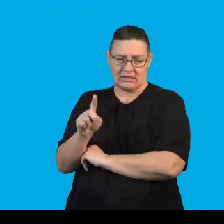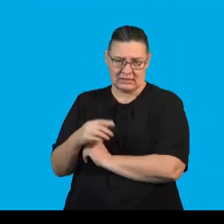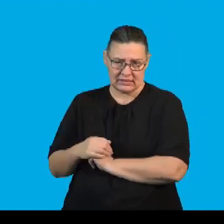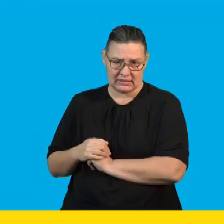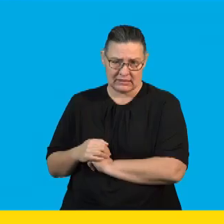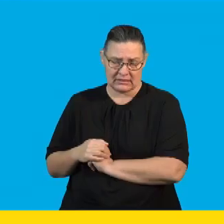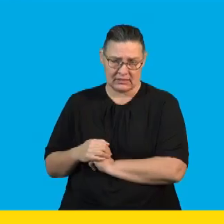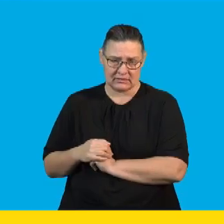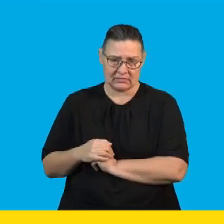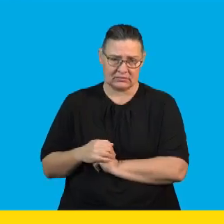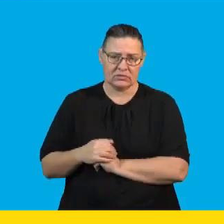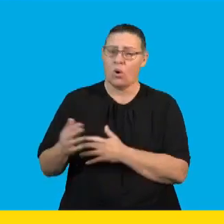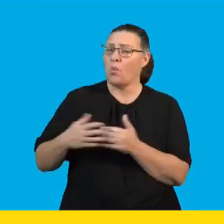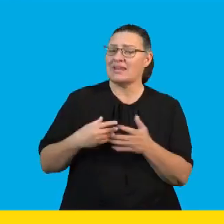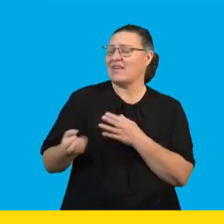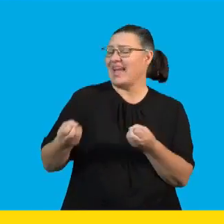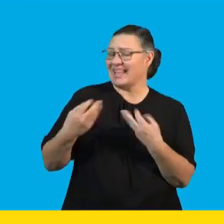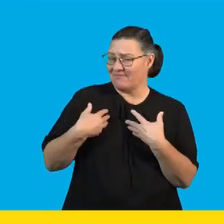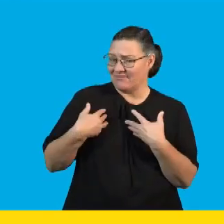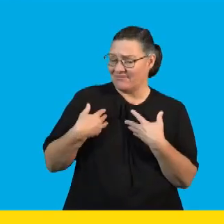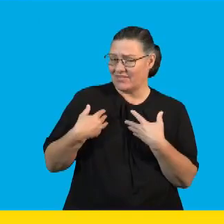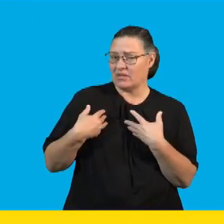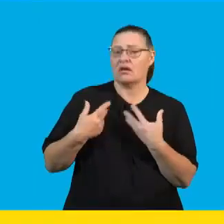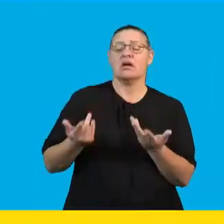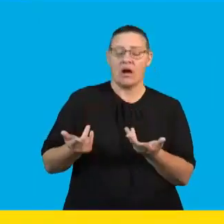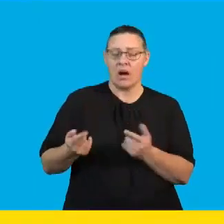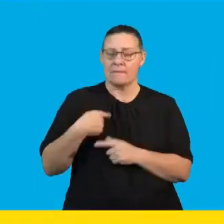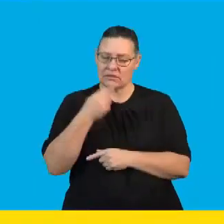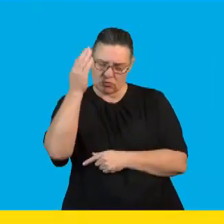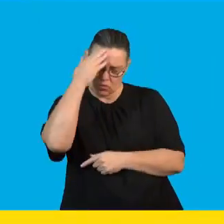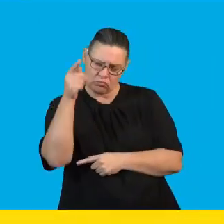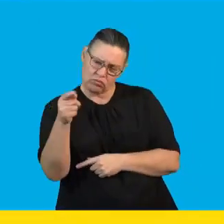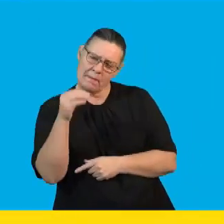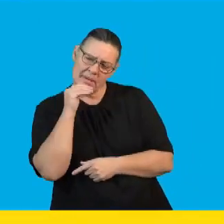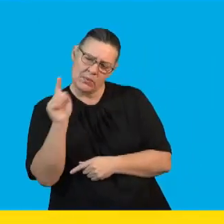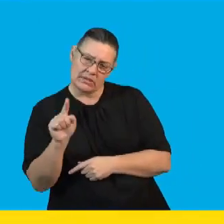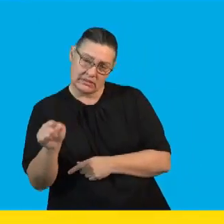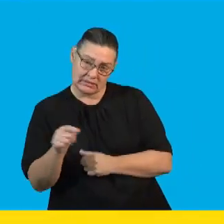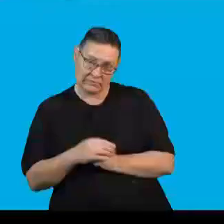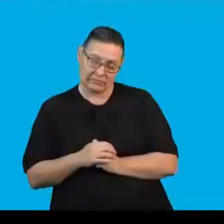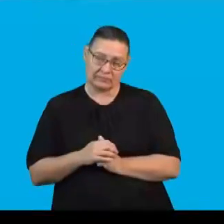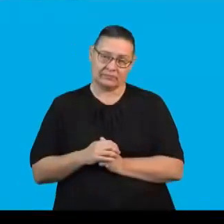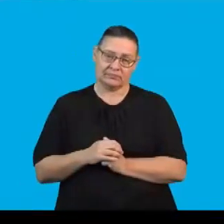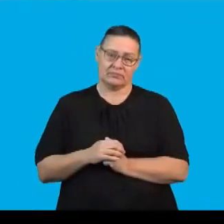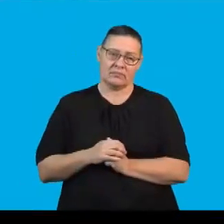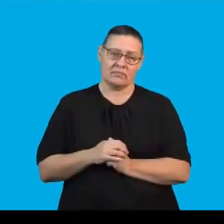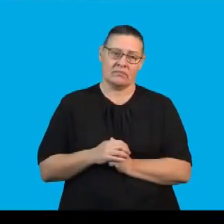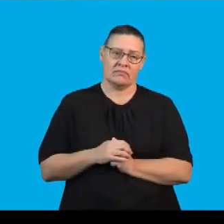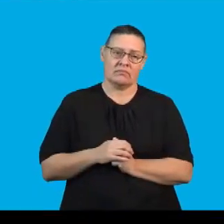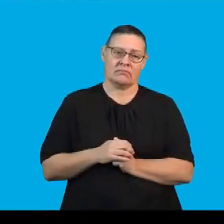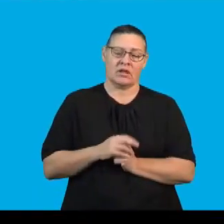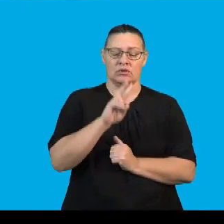diagram or a graph or a table. Whatever data that is provided on the question, you need to be familiar with.